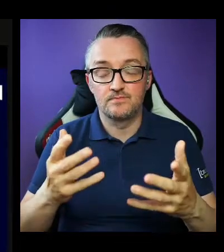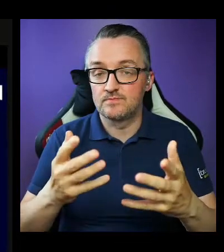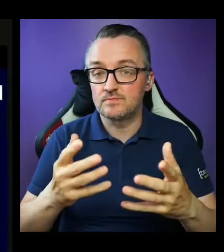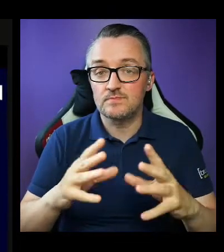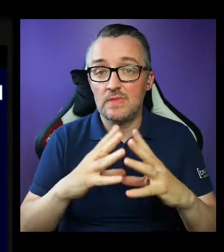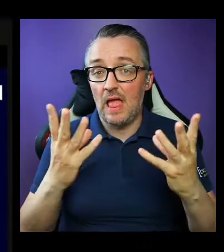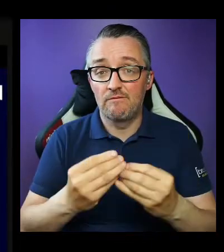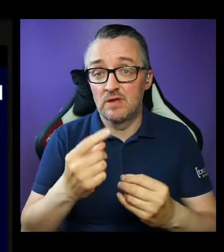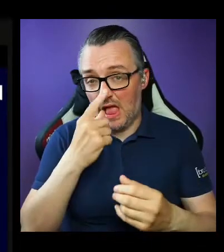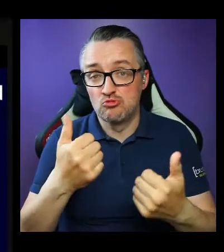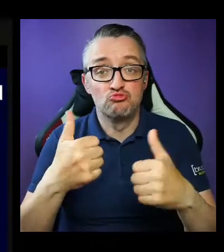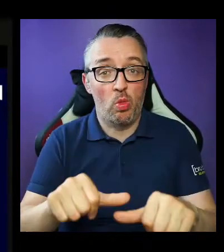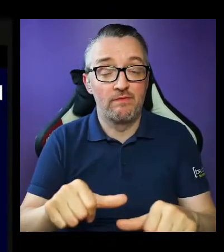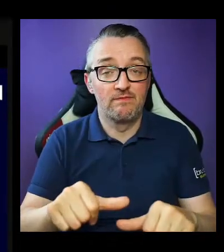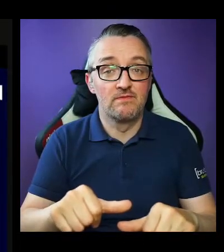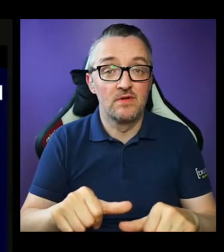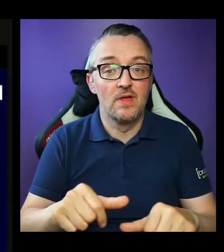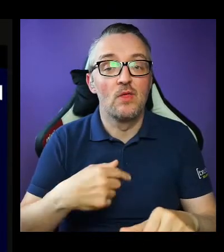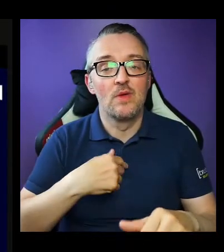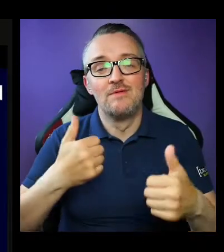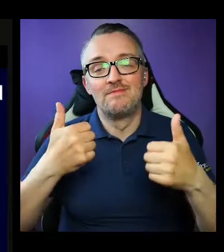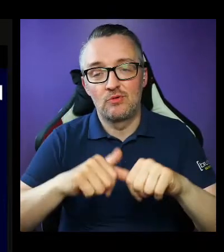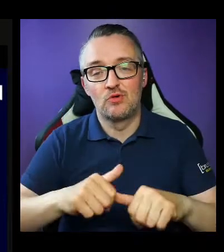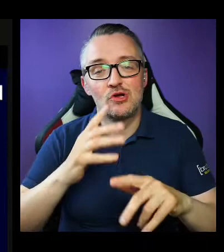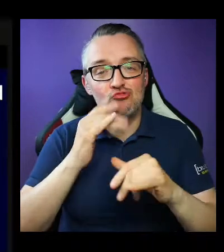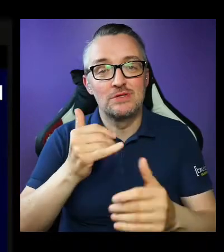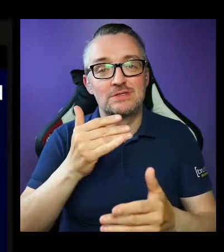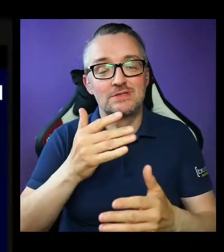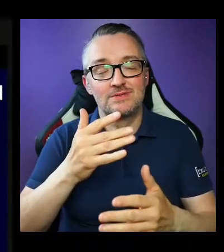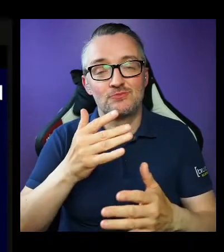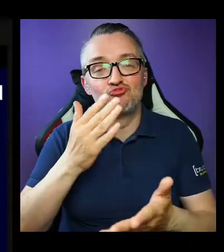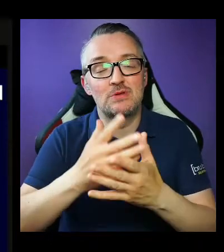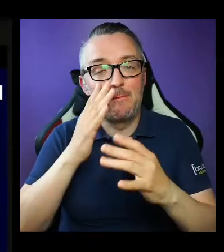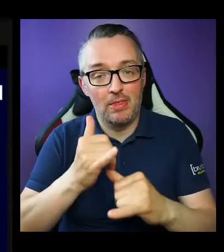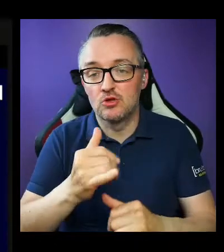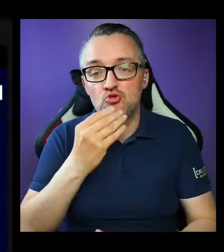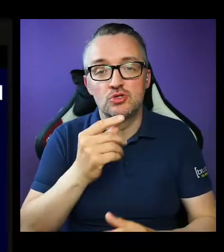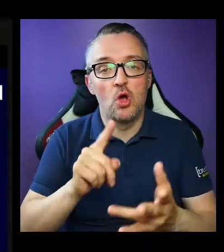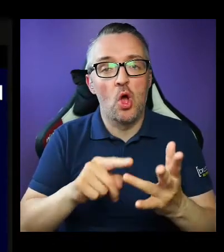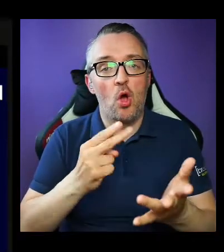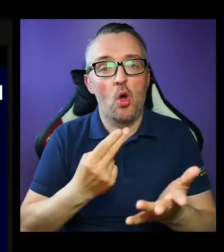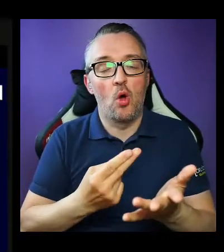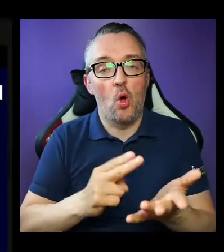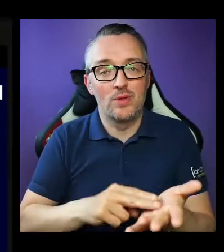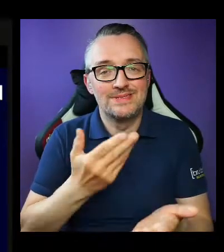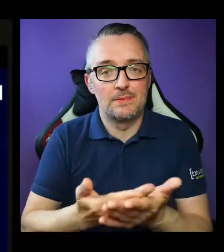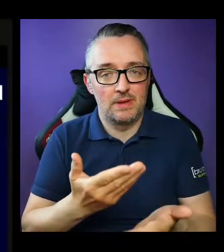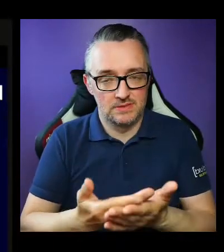can be solved, and that's what we actually did at Trustpilot by just using on-demand. And this is something